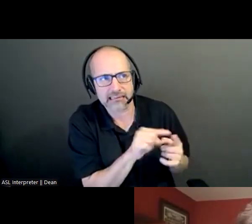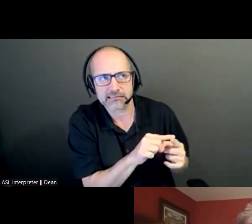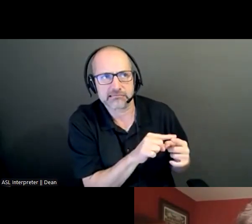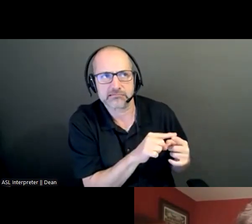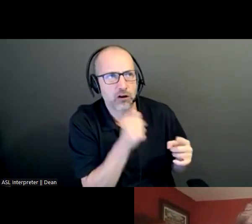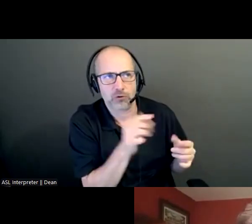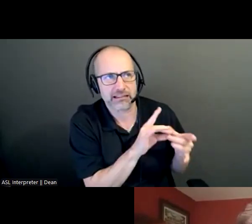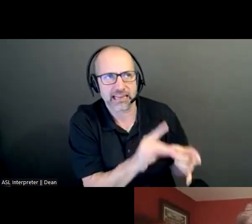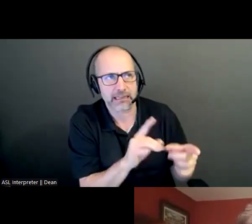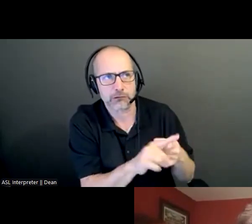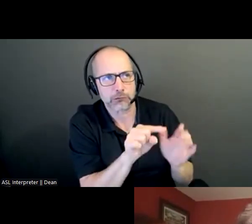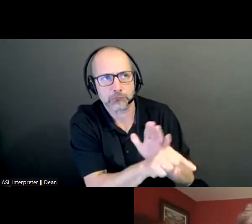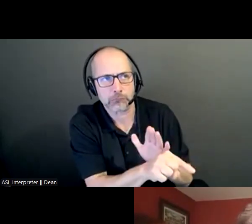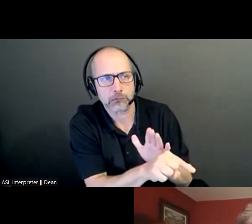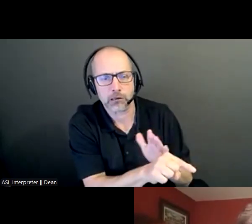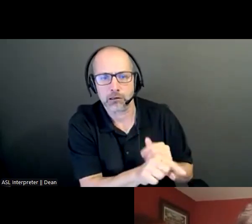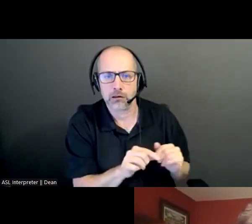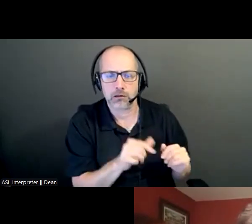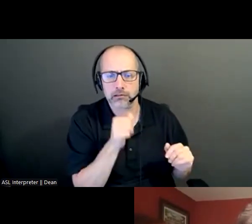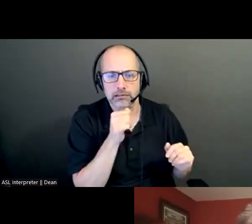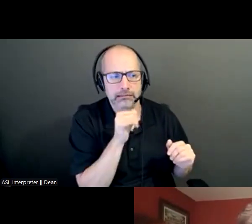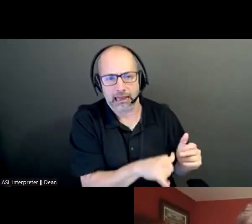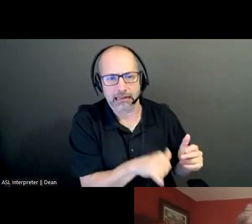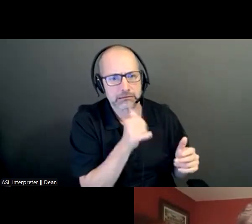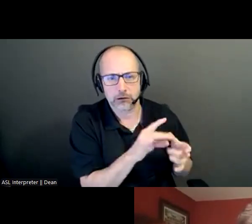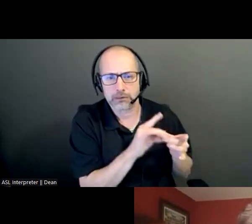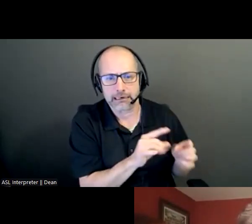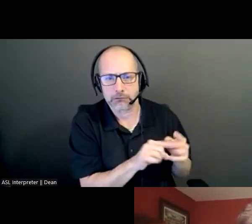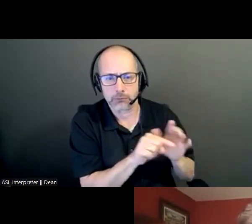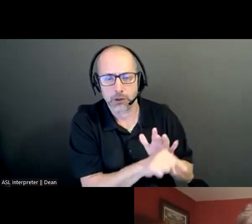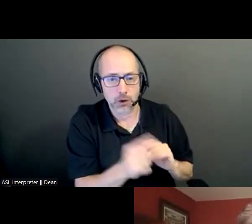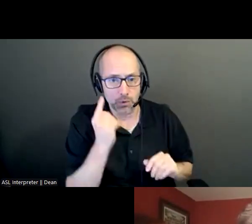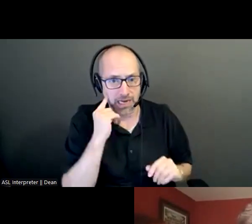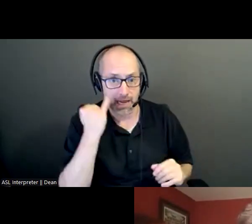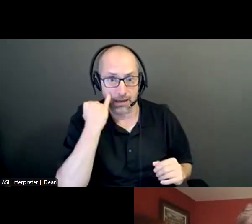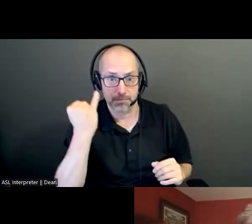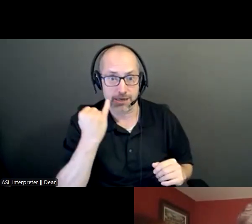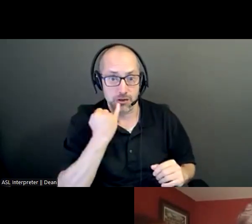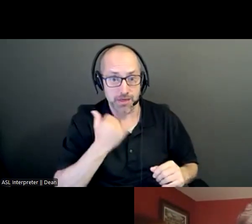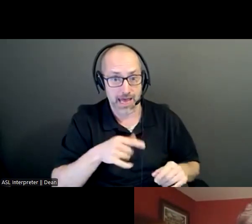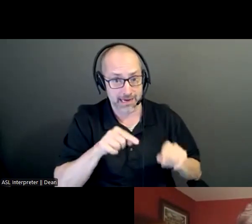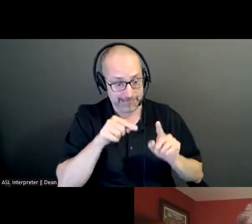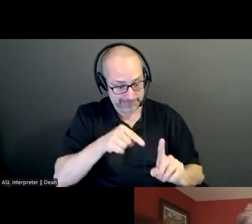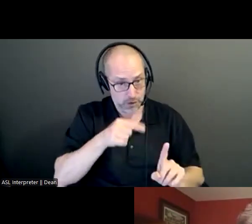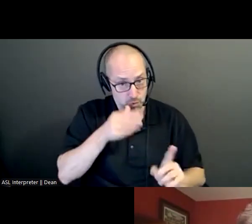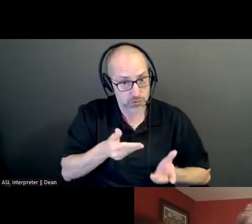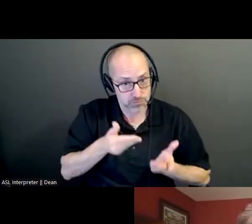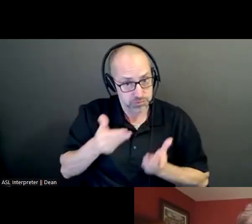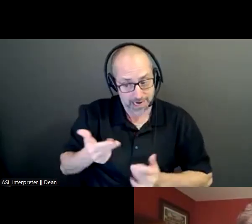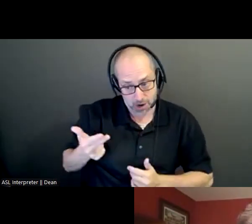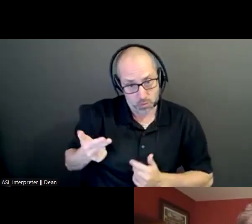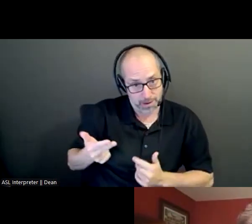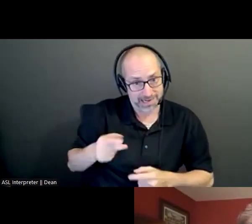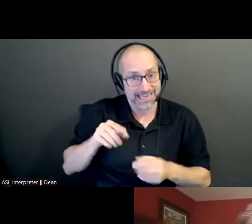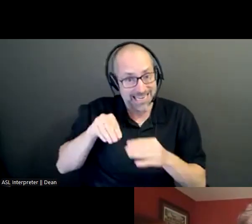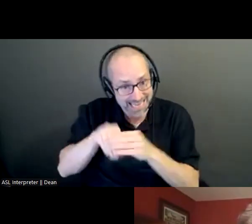any abuser or perpetrator would have brought a weapon in the ambulance to then use when he arrived at